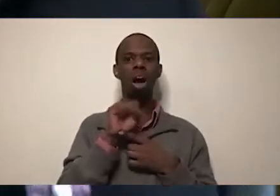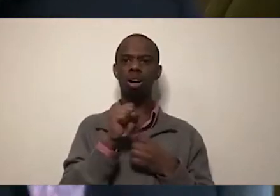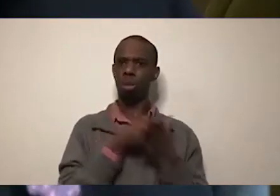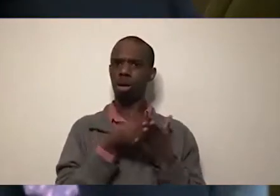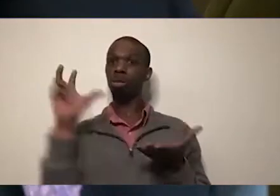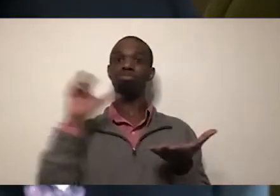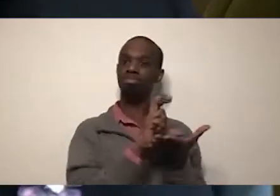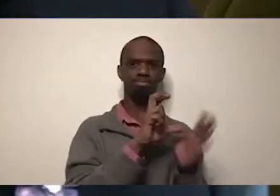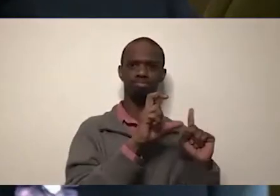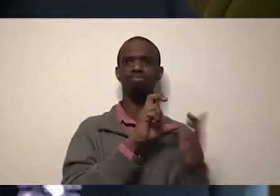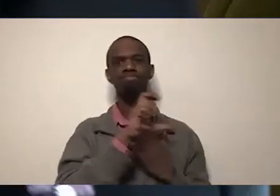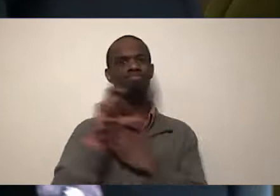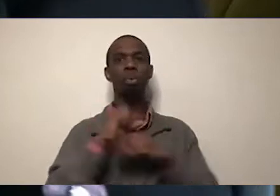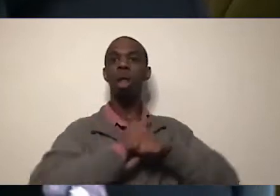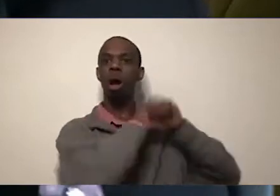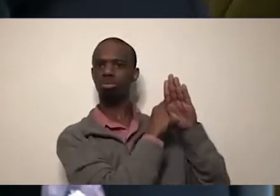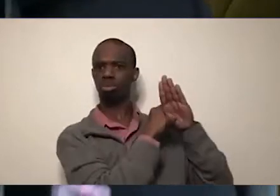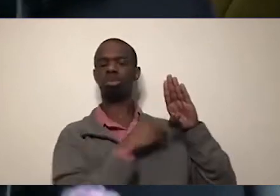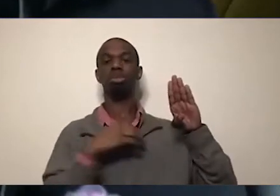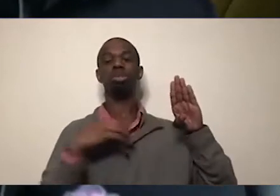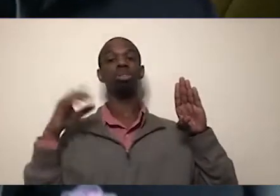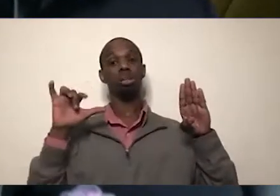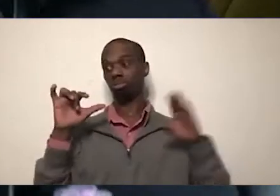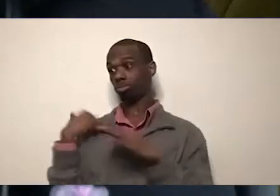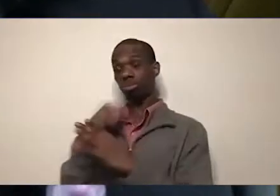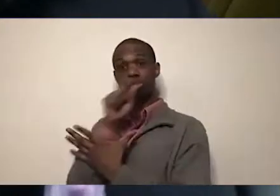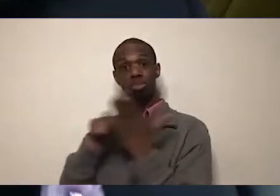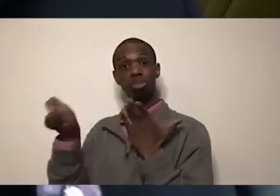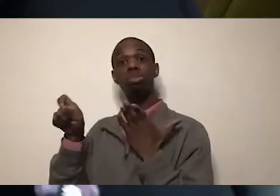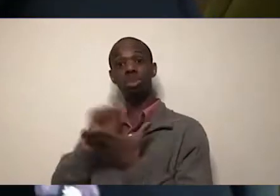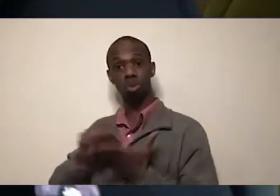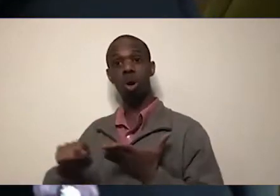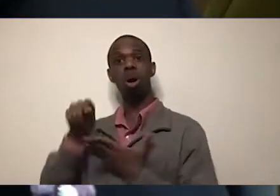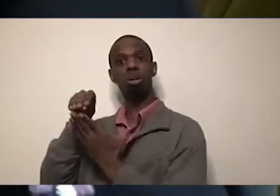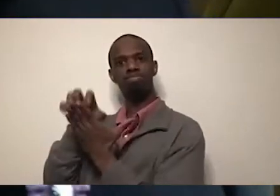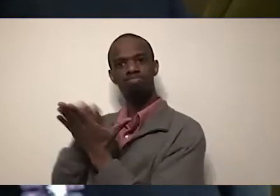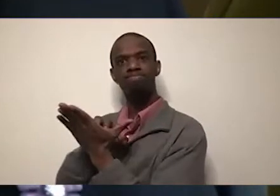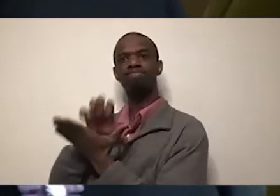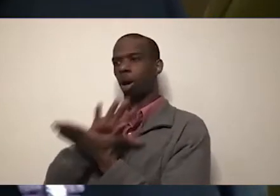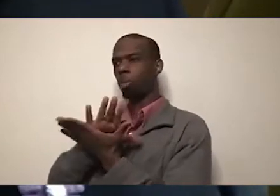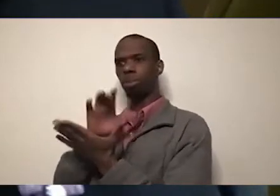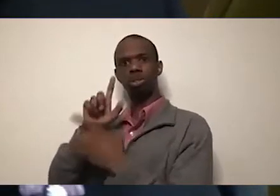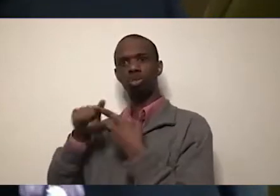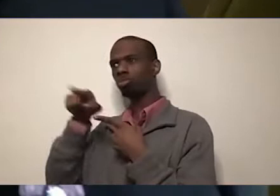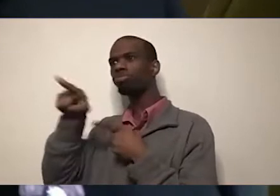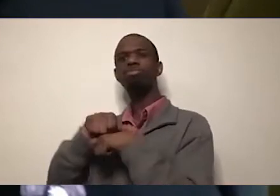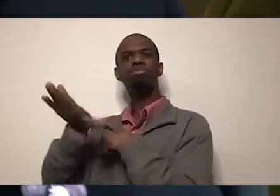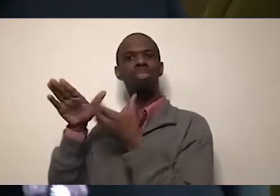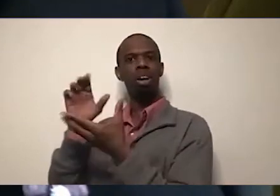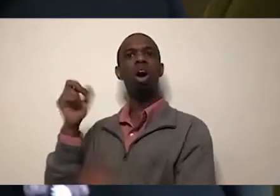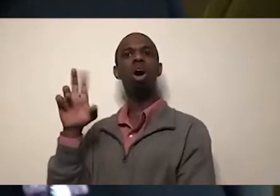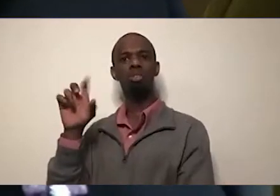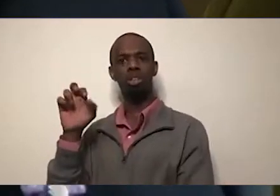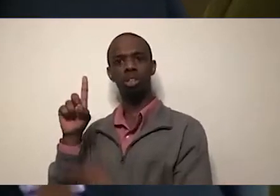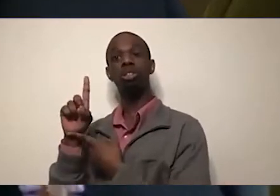be lower intelligence and prone to criminality. People listen to him because he's a Harvard graduate.